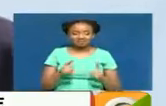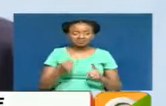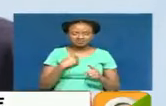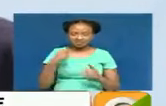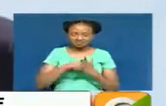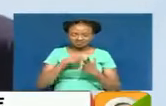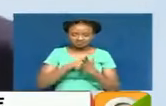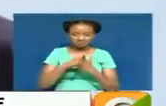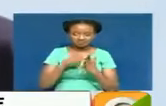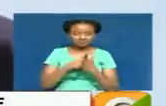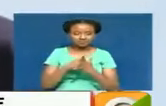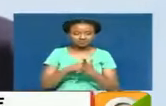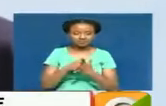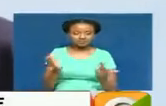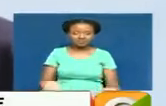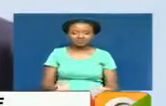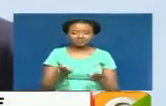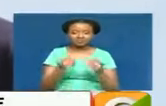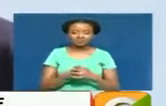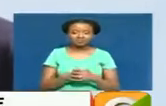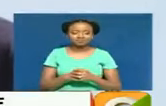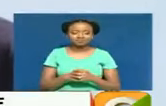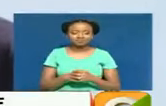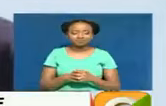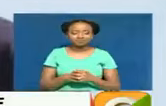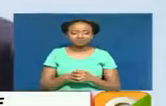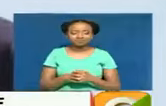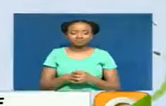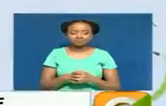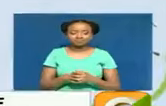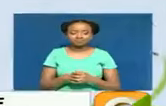I managed to put in a good round. Just kept to myself, made sure I did everything I could,